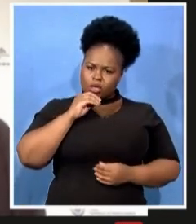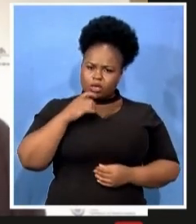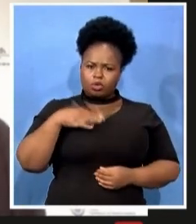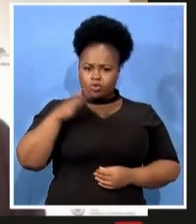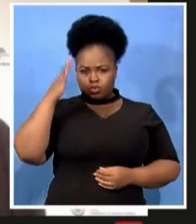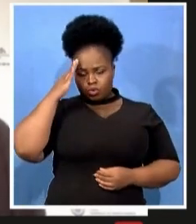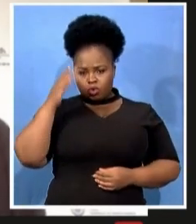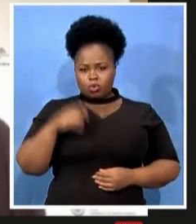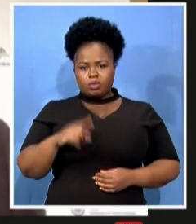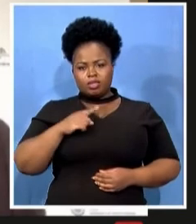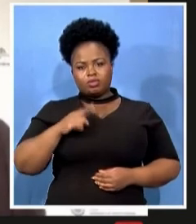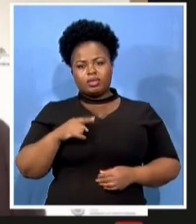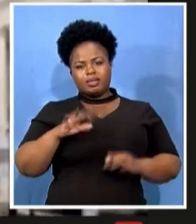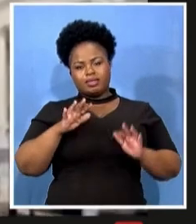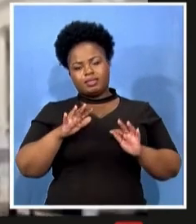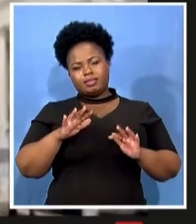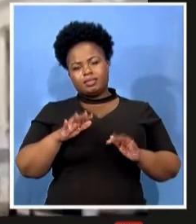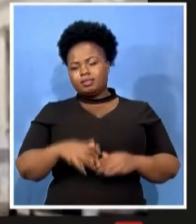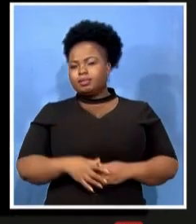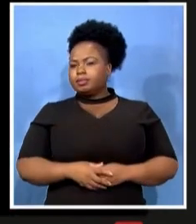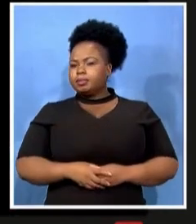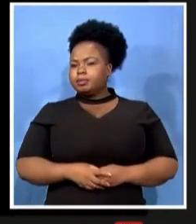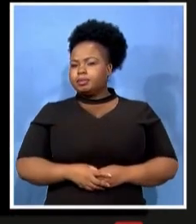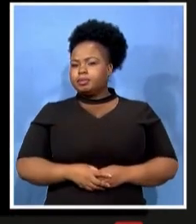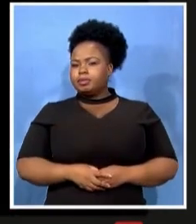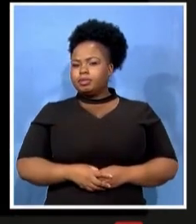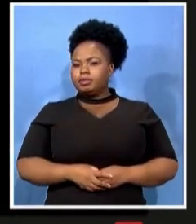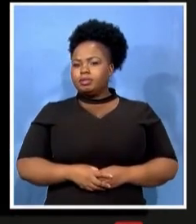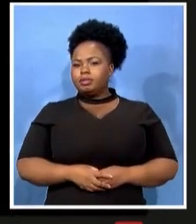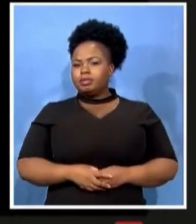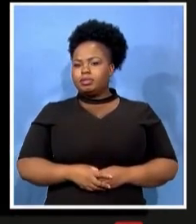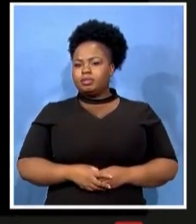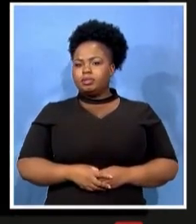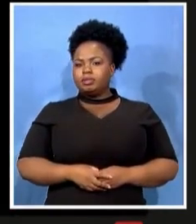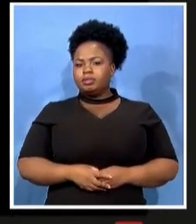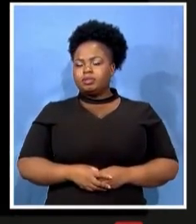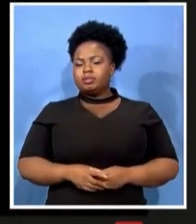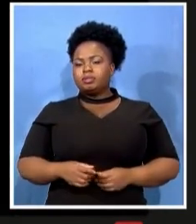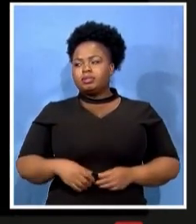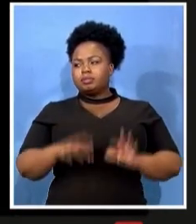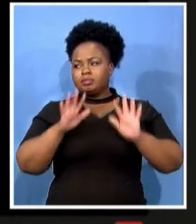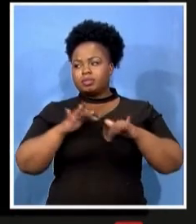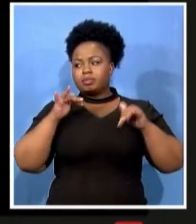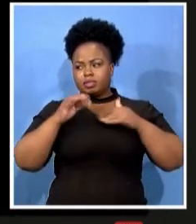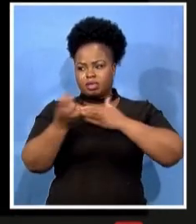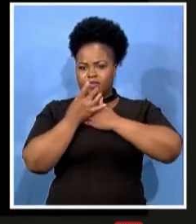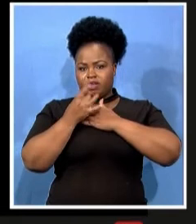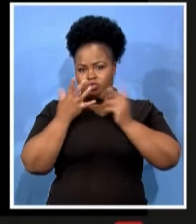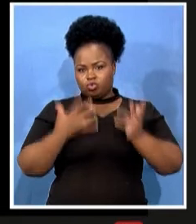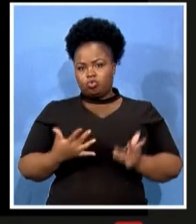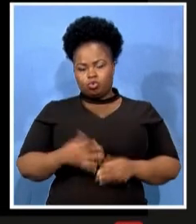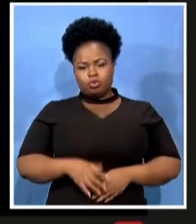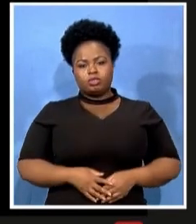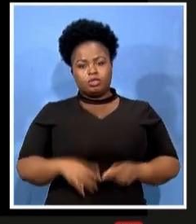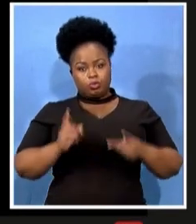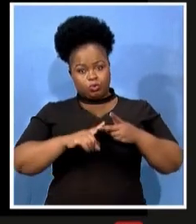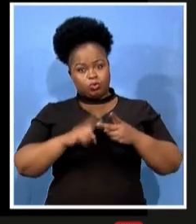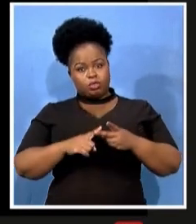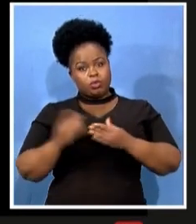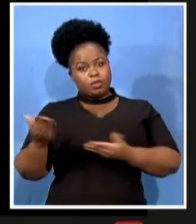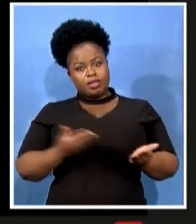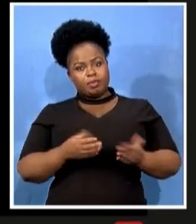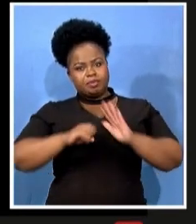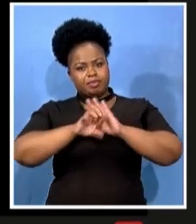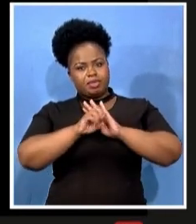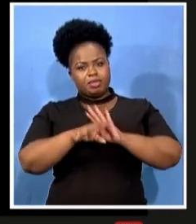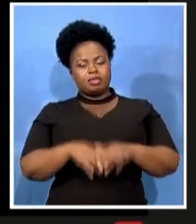actually advised me. Number two, we are very welcoming to the media. This meeting has got 76